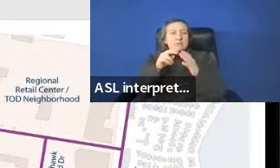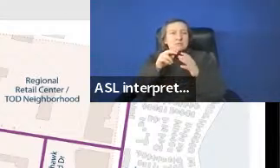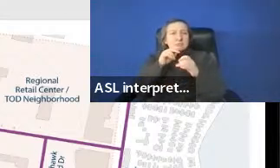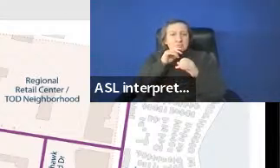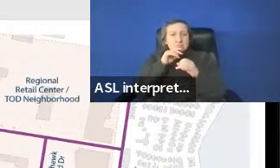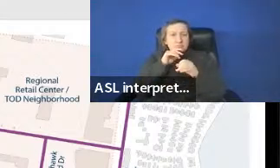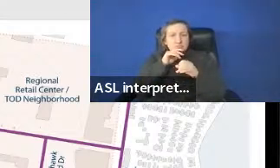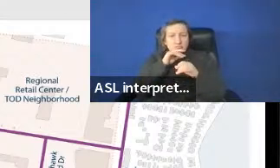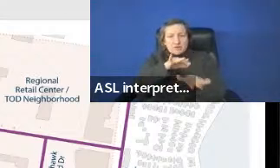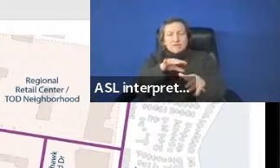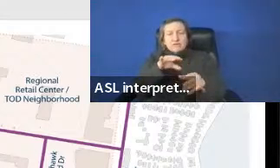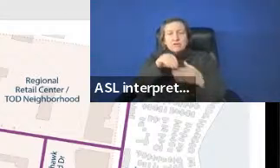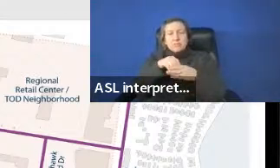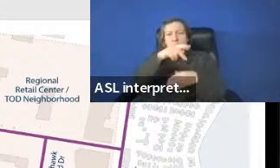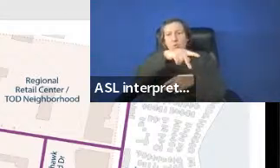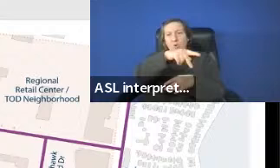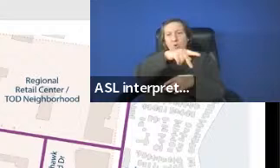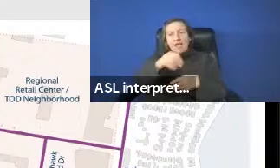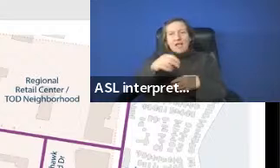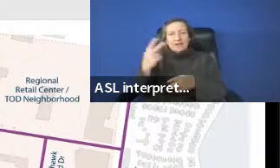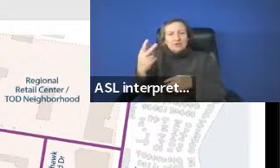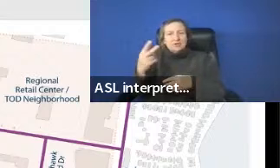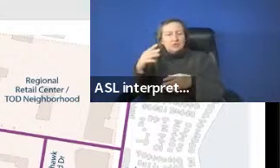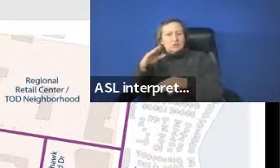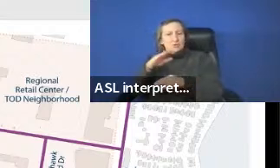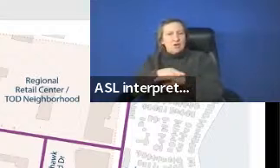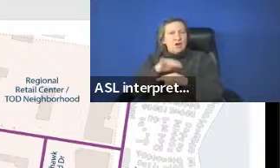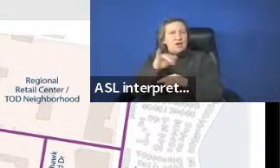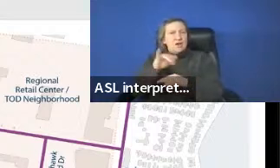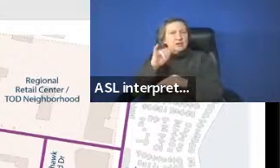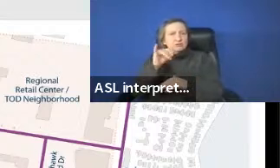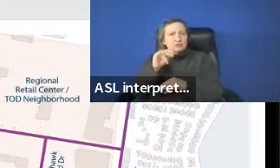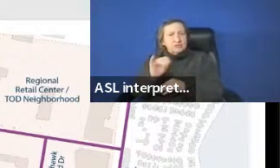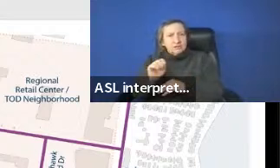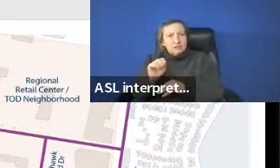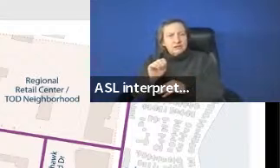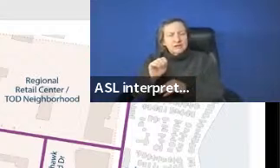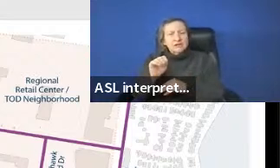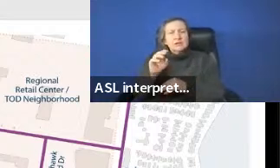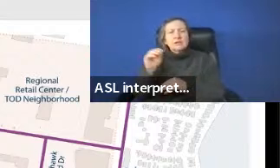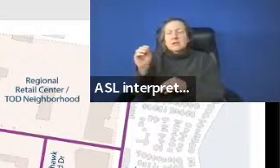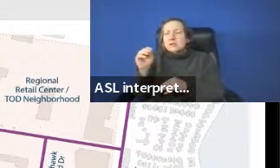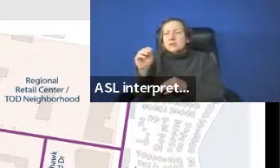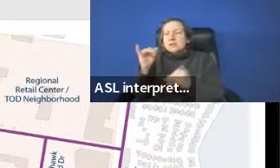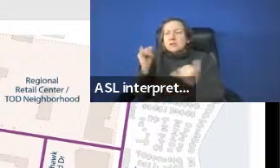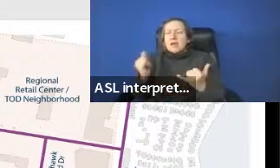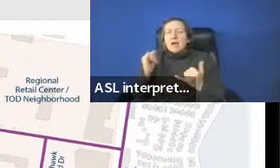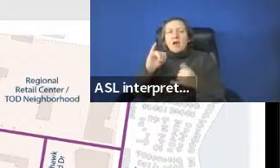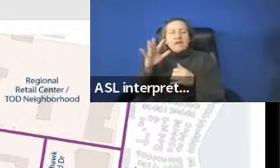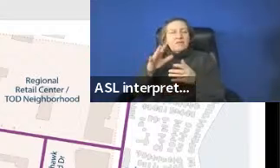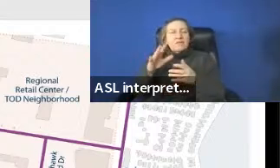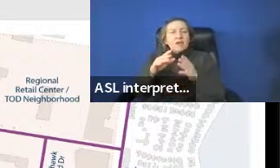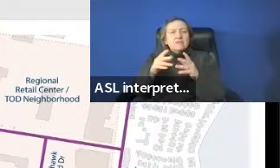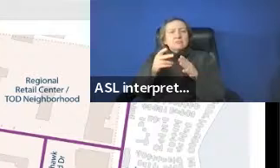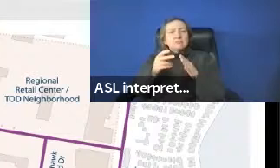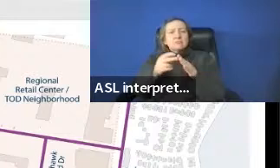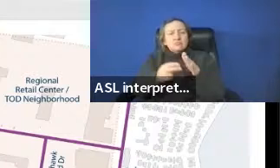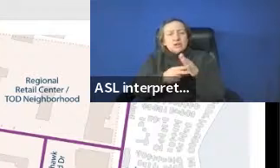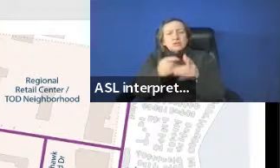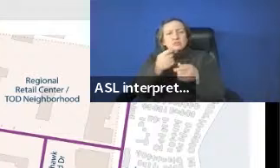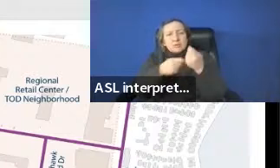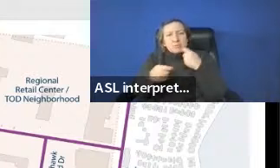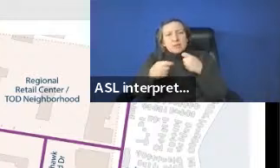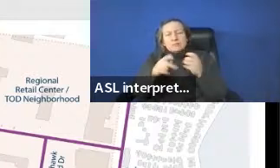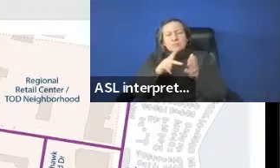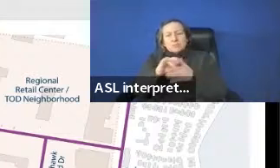interstate. And in the matter of the I-5 Interstate Bridge Replacement Project, the members of the Hayden Island Neighborhood Network, also